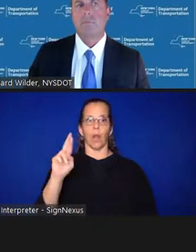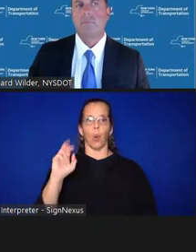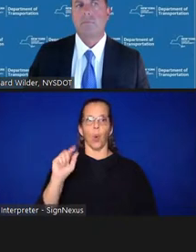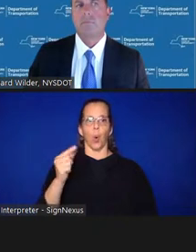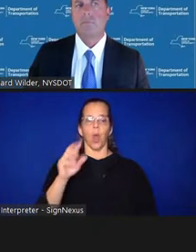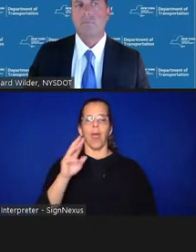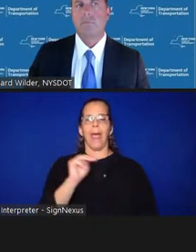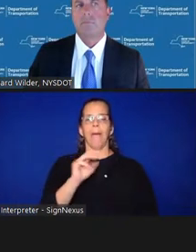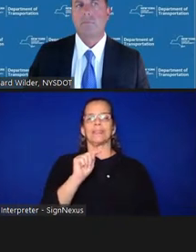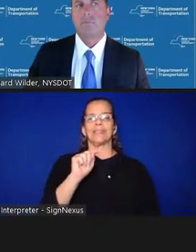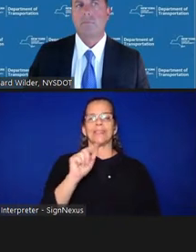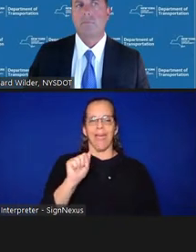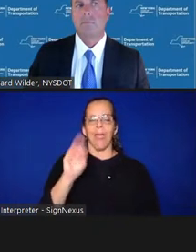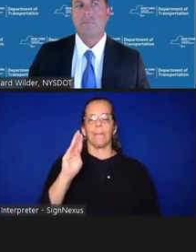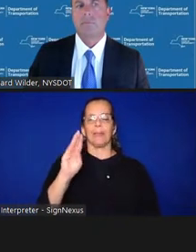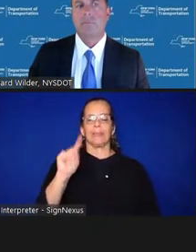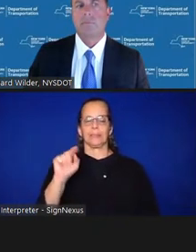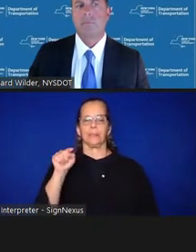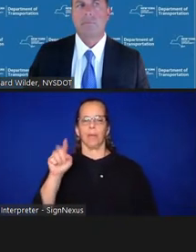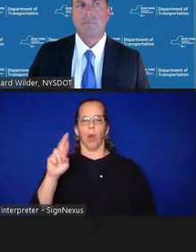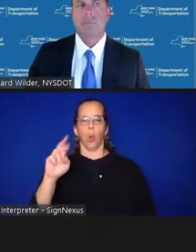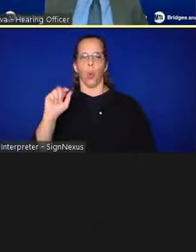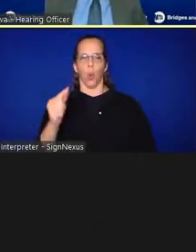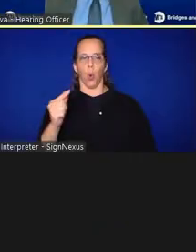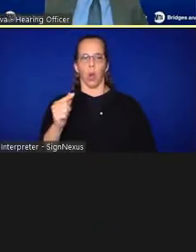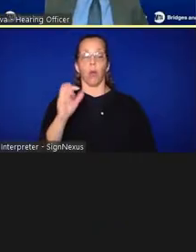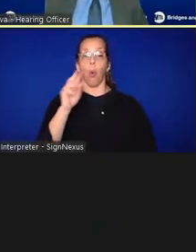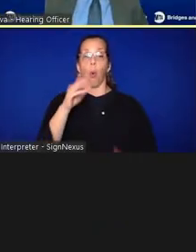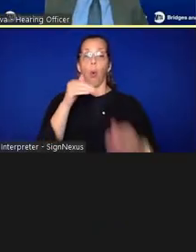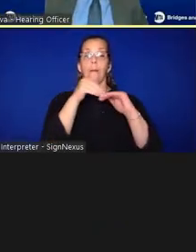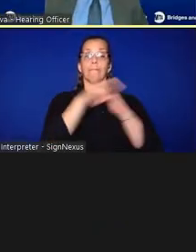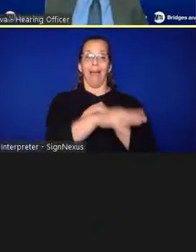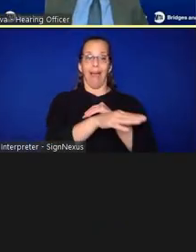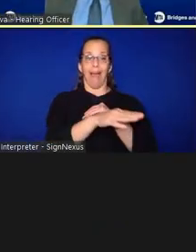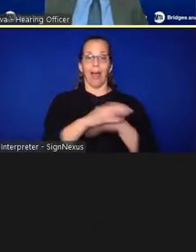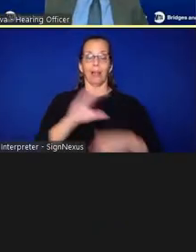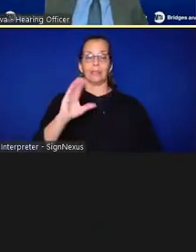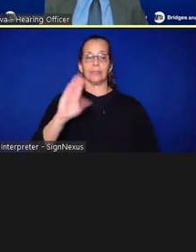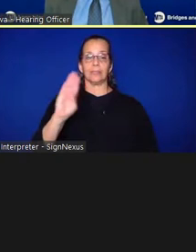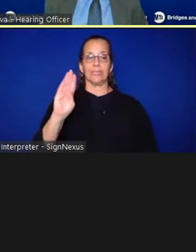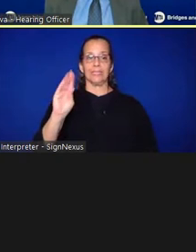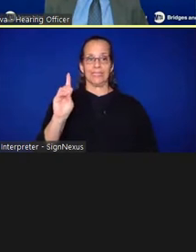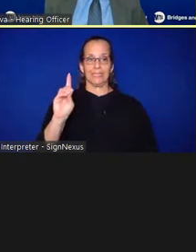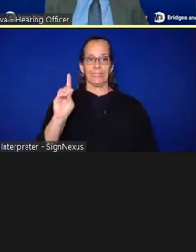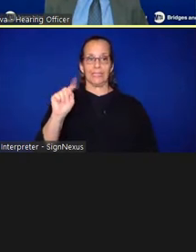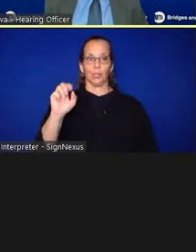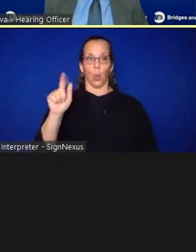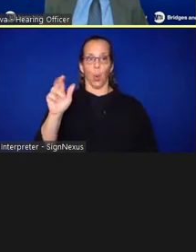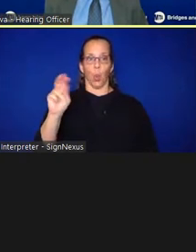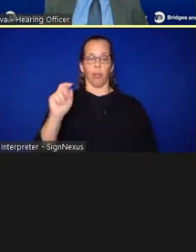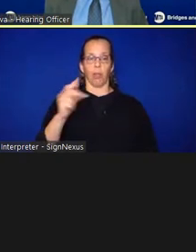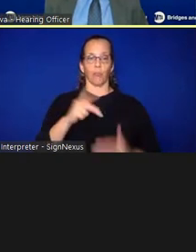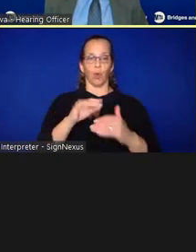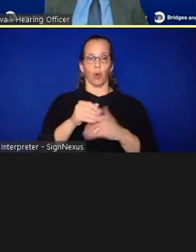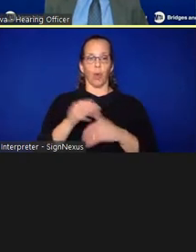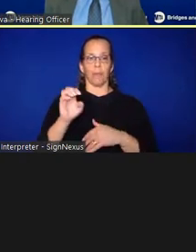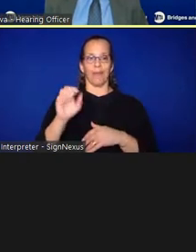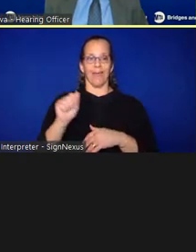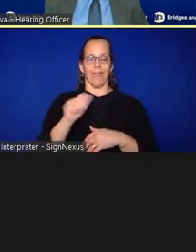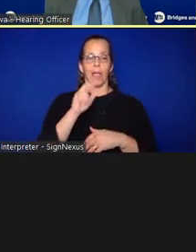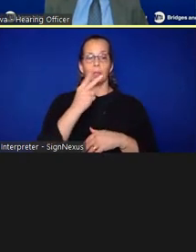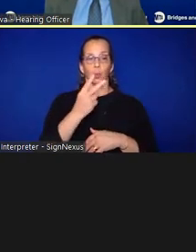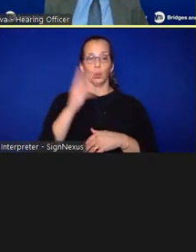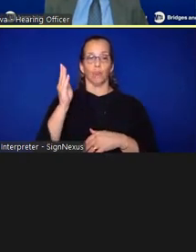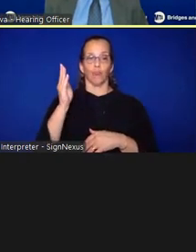tolling program to Broadway 23rd floor New York New York 1004 or call